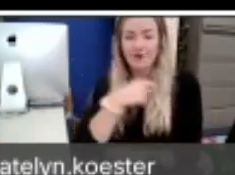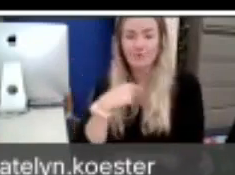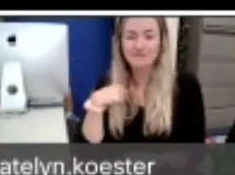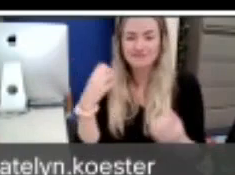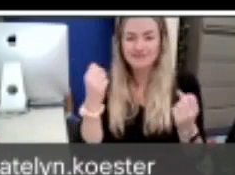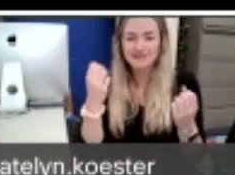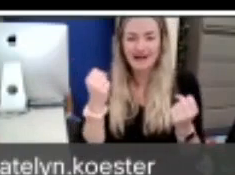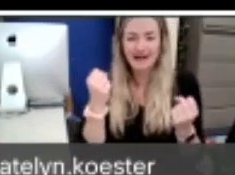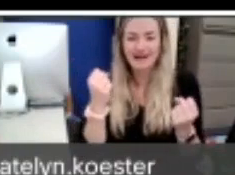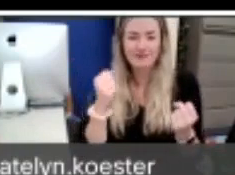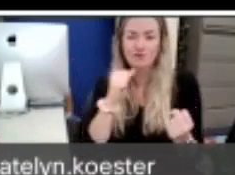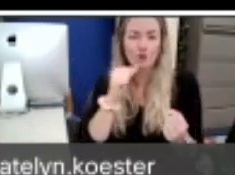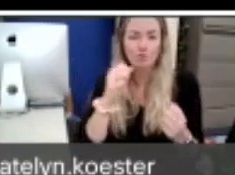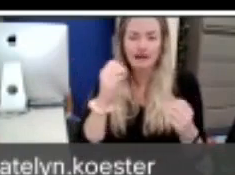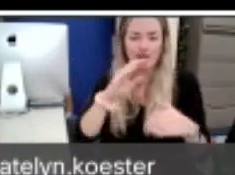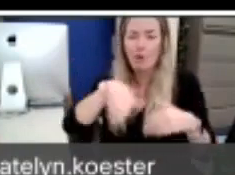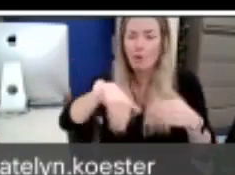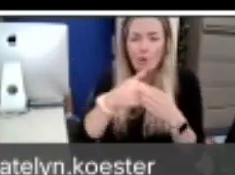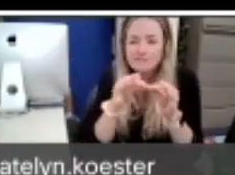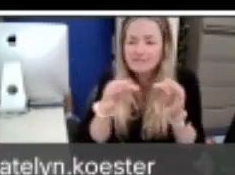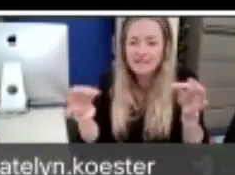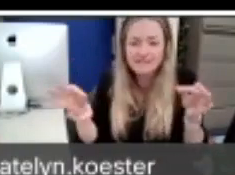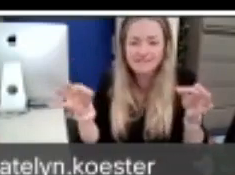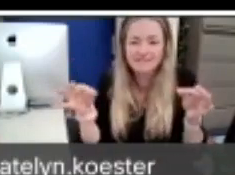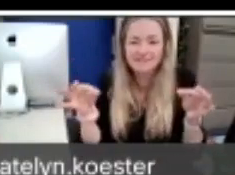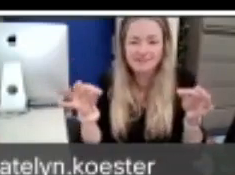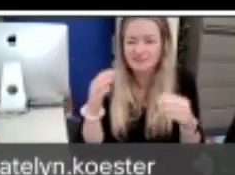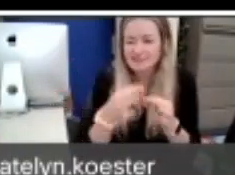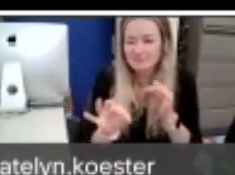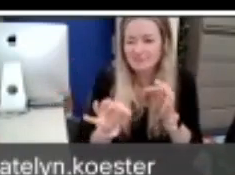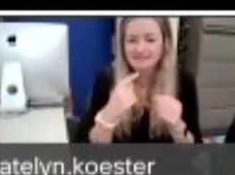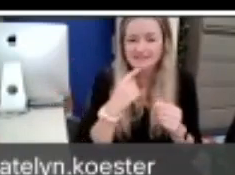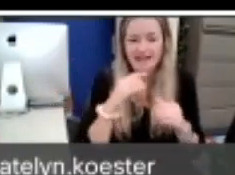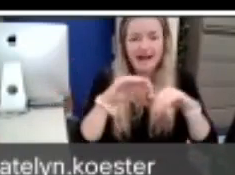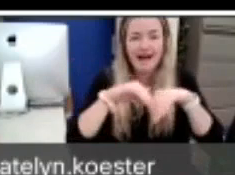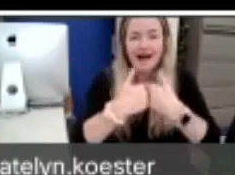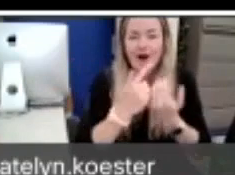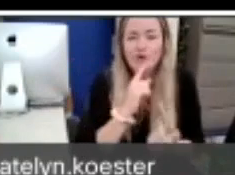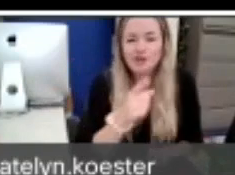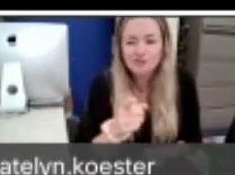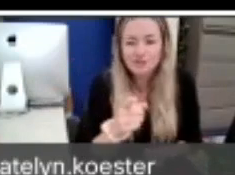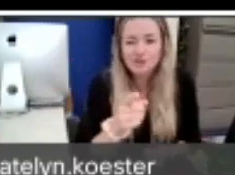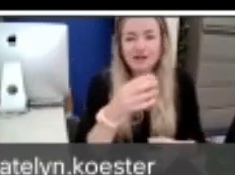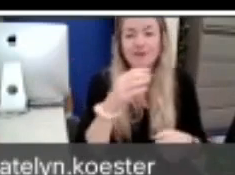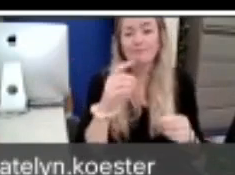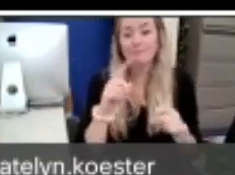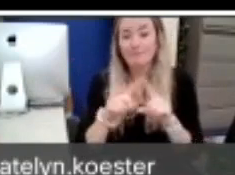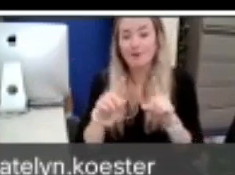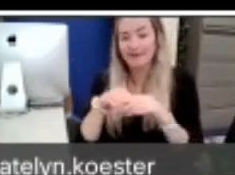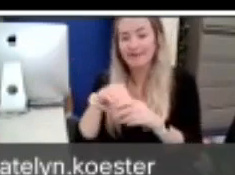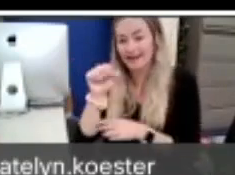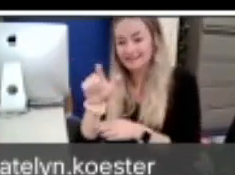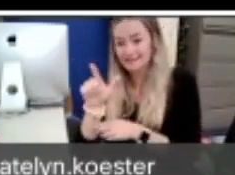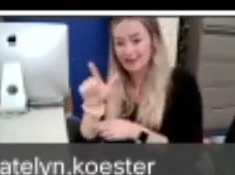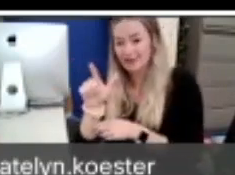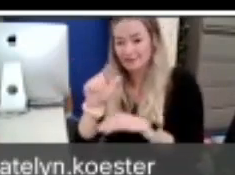So in ASL, we just like we don't sign the whole sentence. We kind of simply just sign,